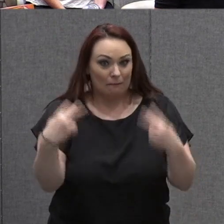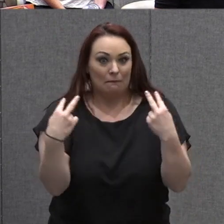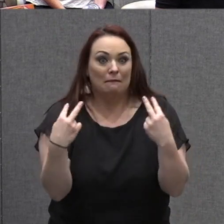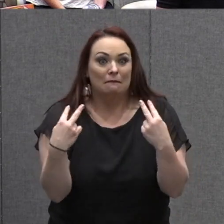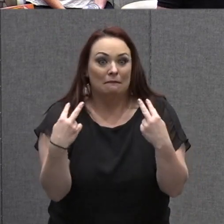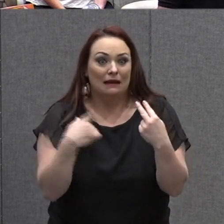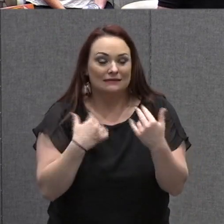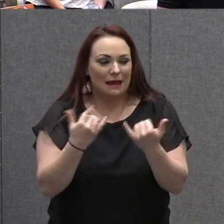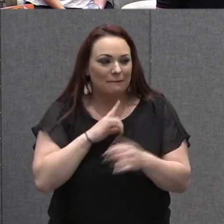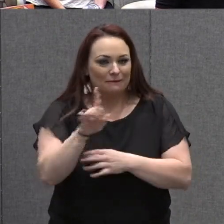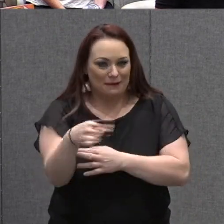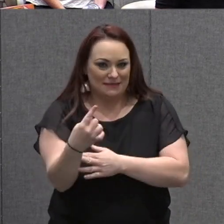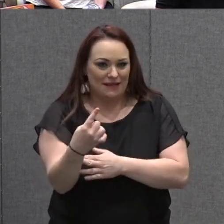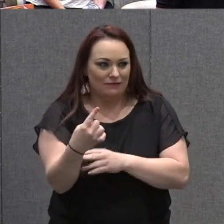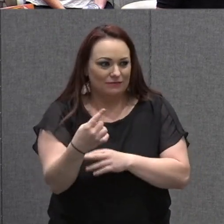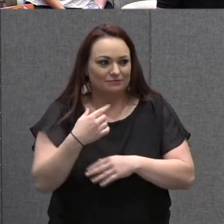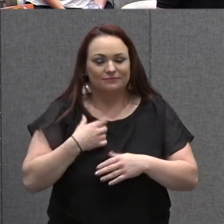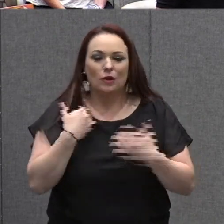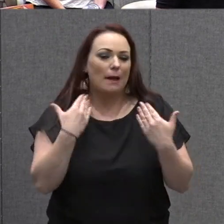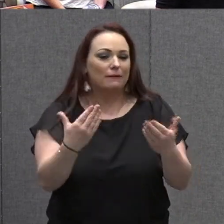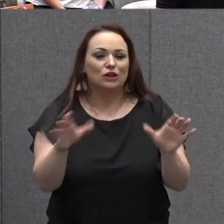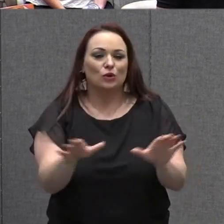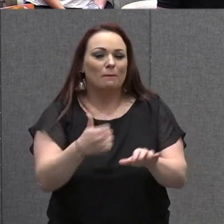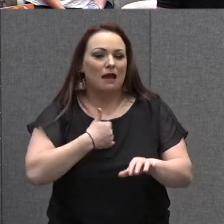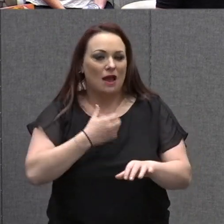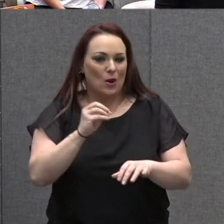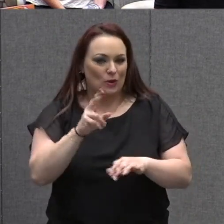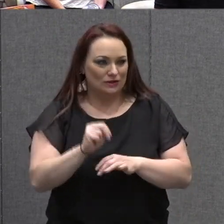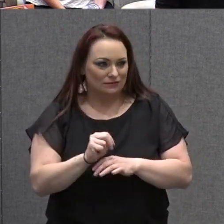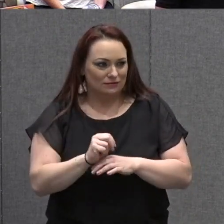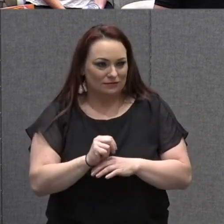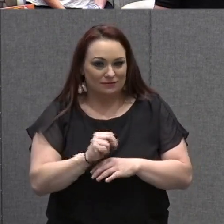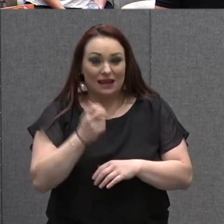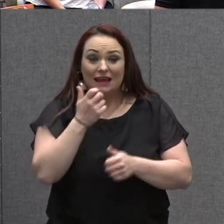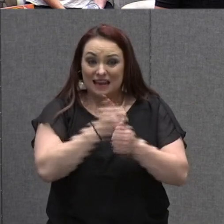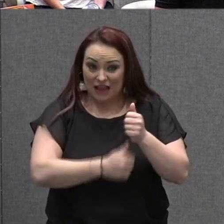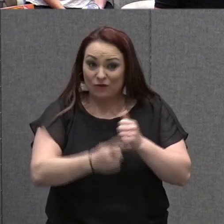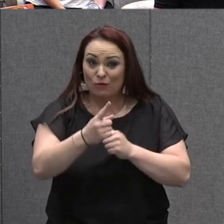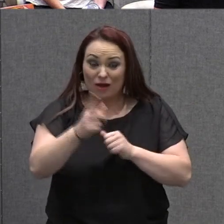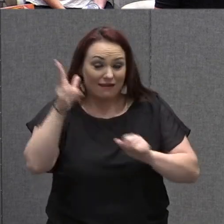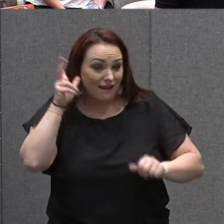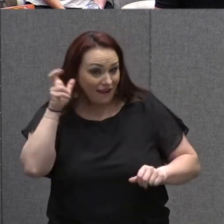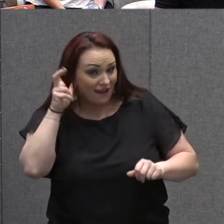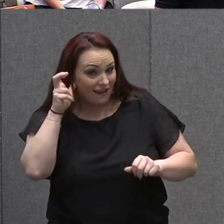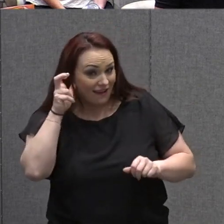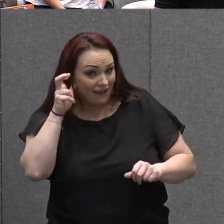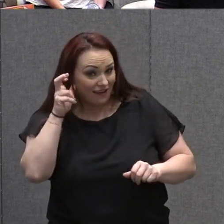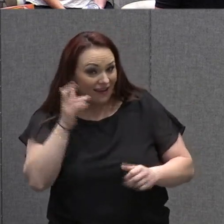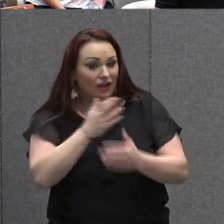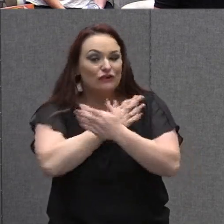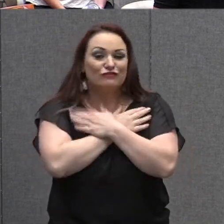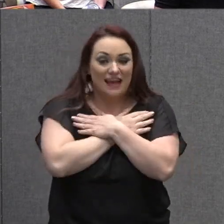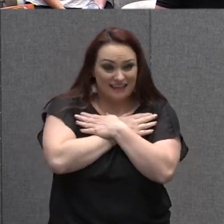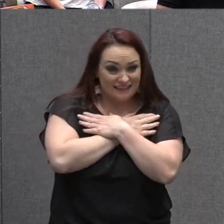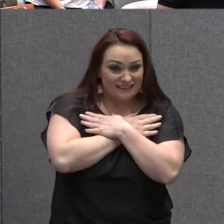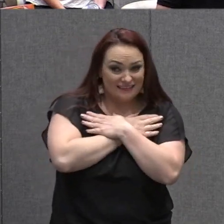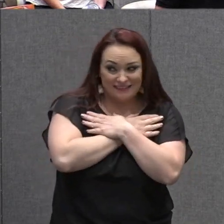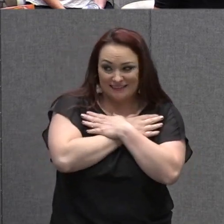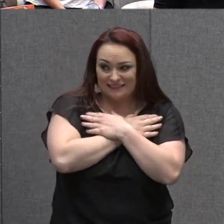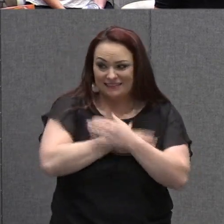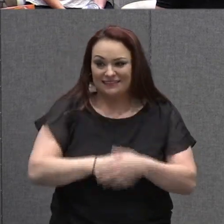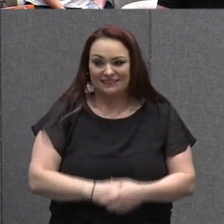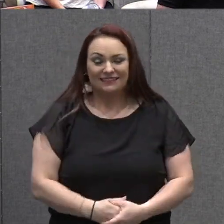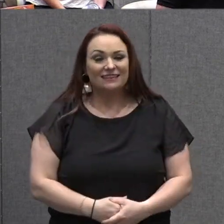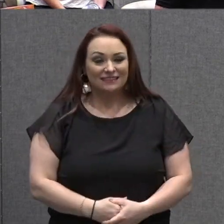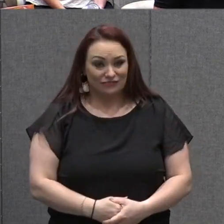playing by myself. So I'm just going to play my part. And everyone else has to rest.